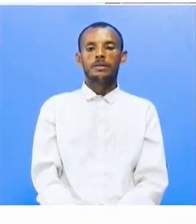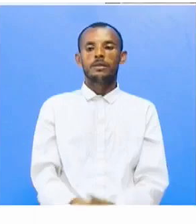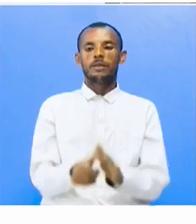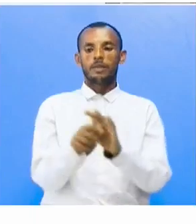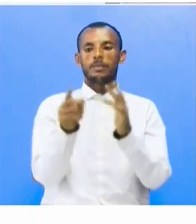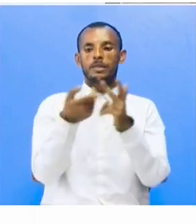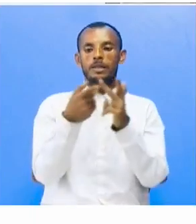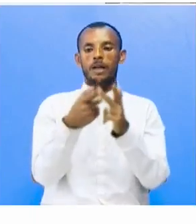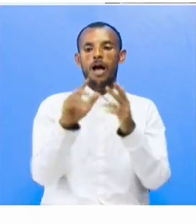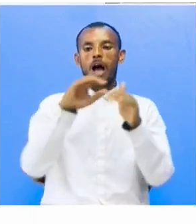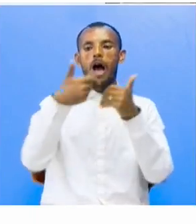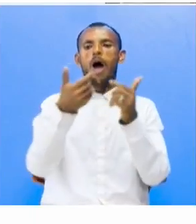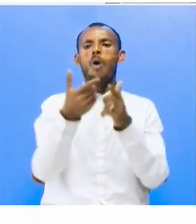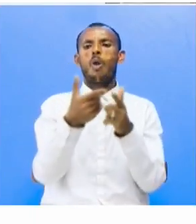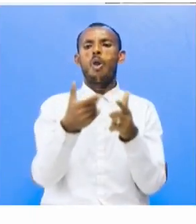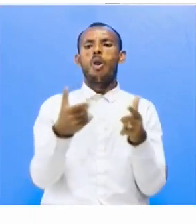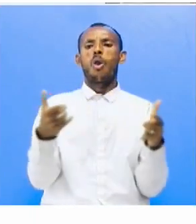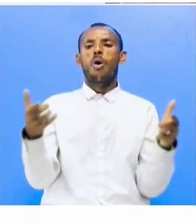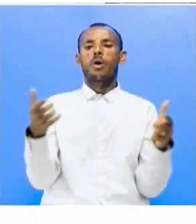How long